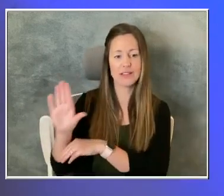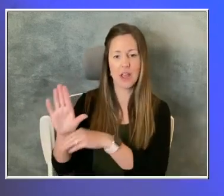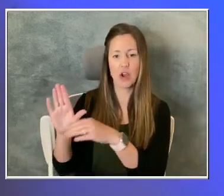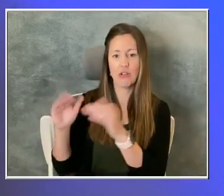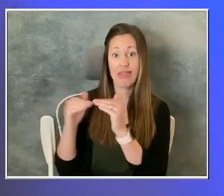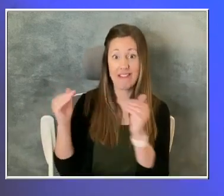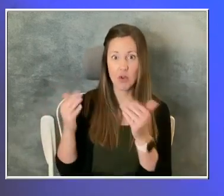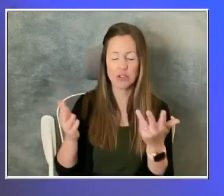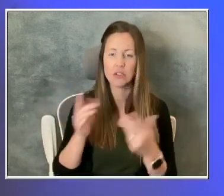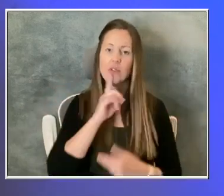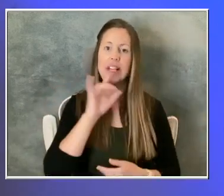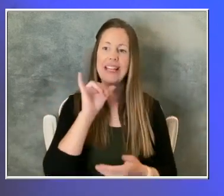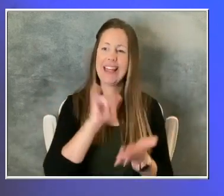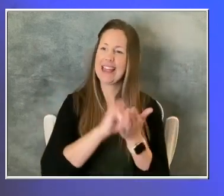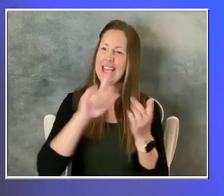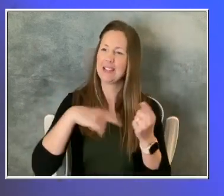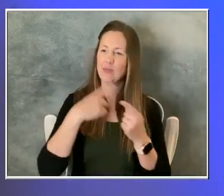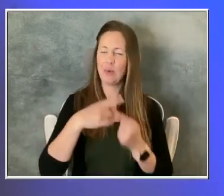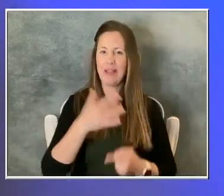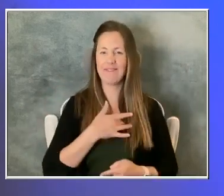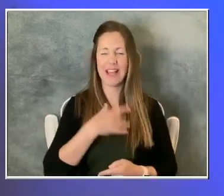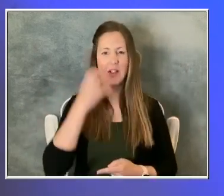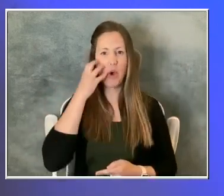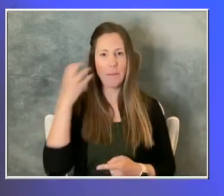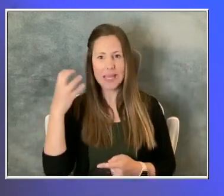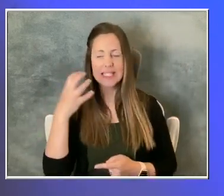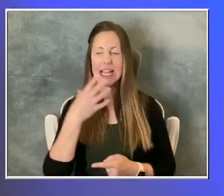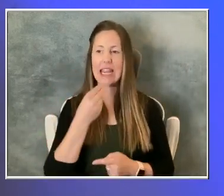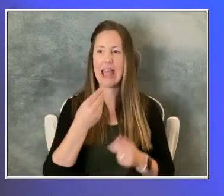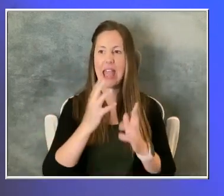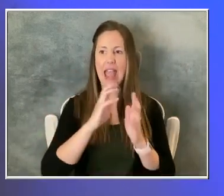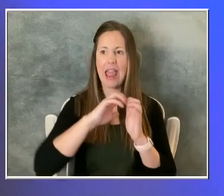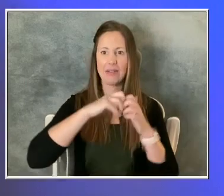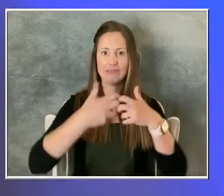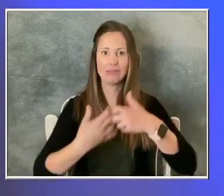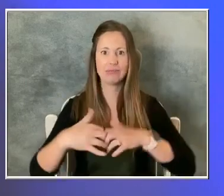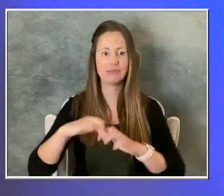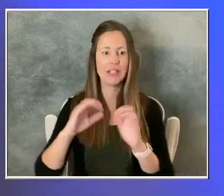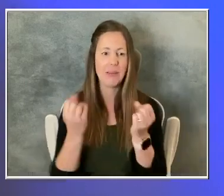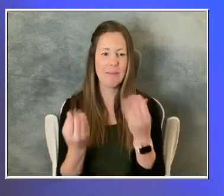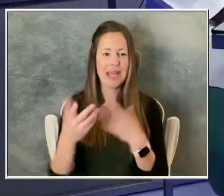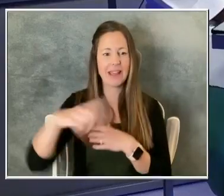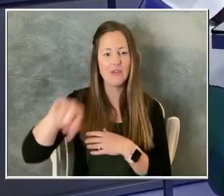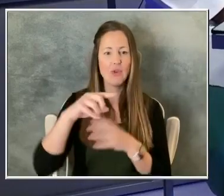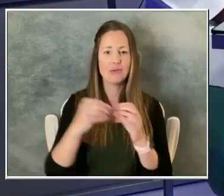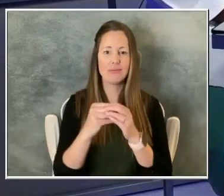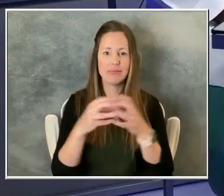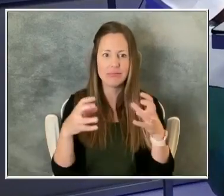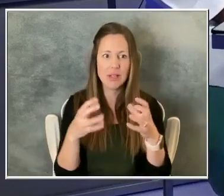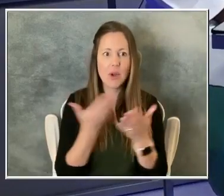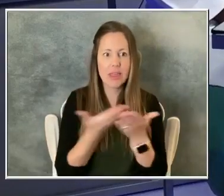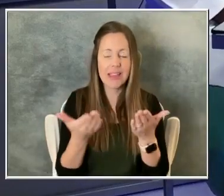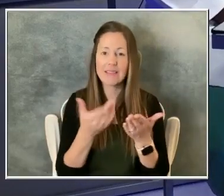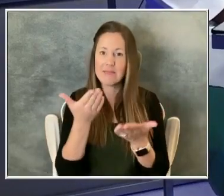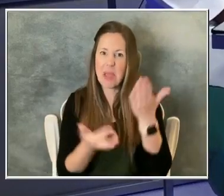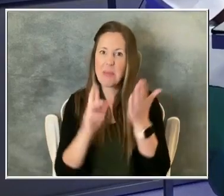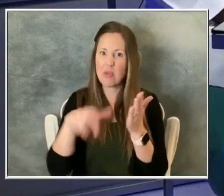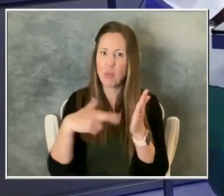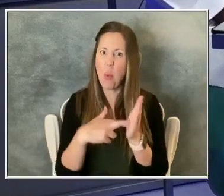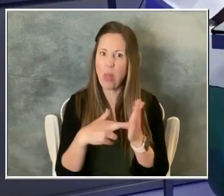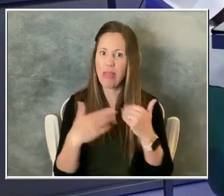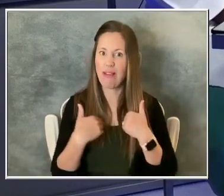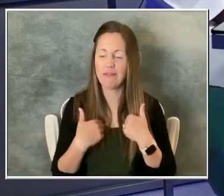think obesity and the intersection of many of these inflammatory markers might have a role. So,